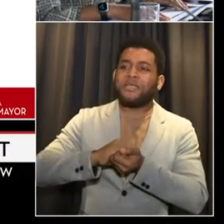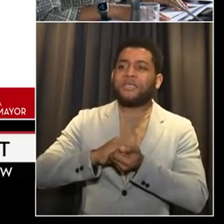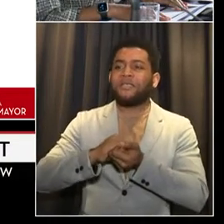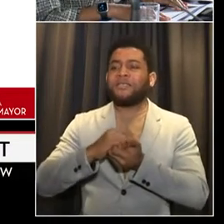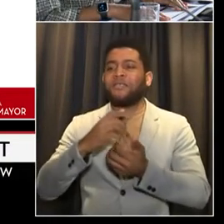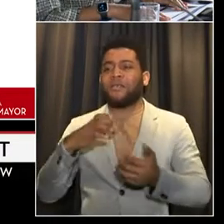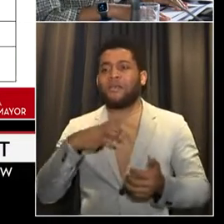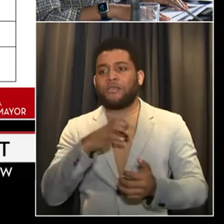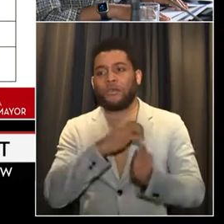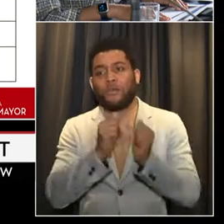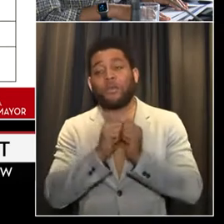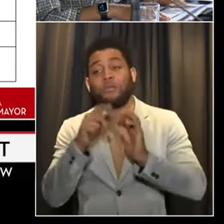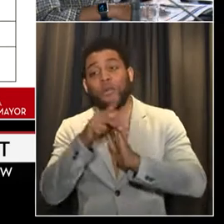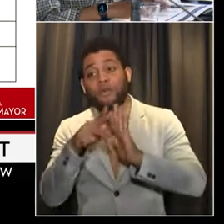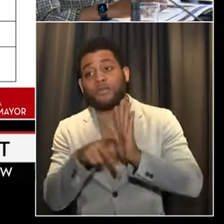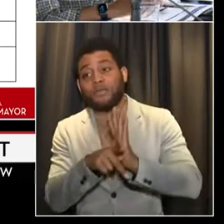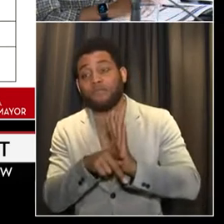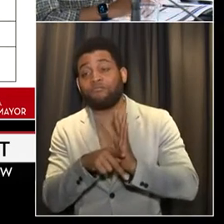And